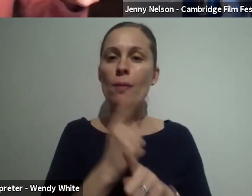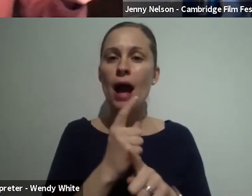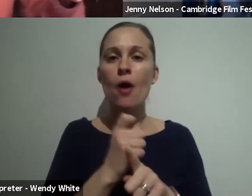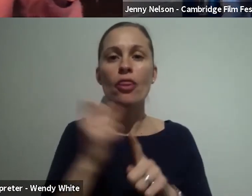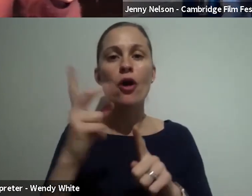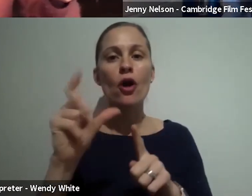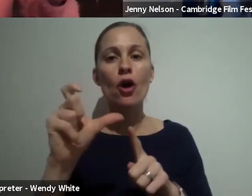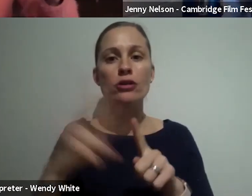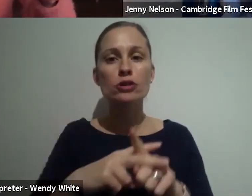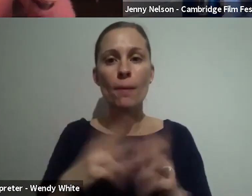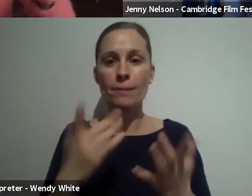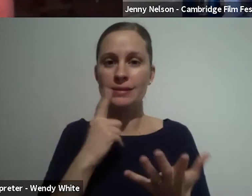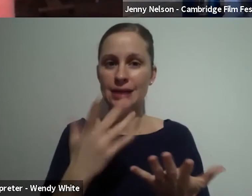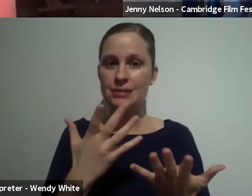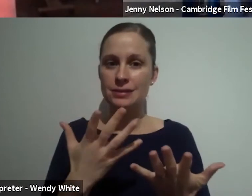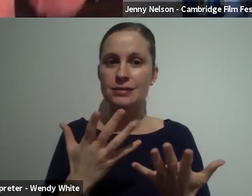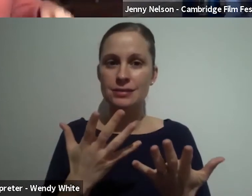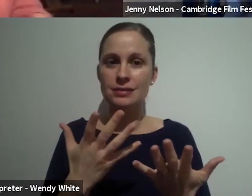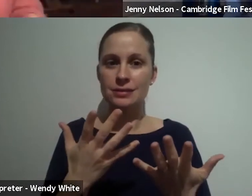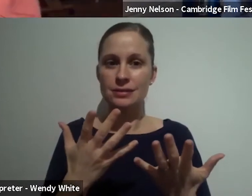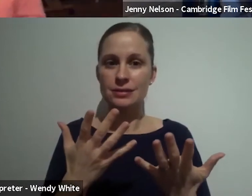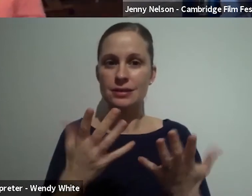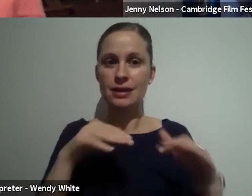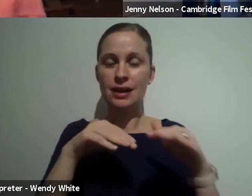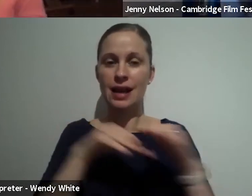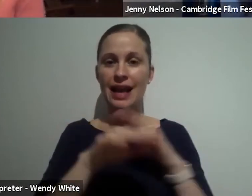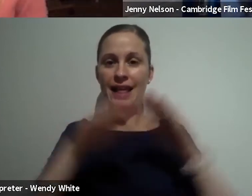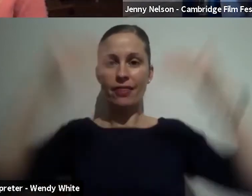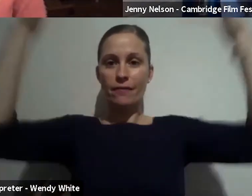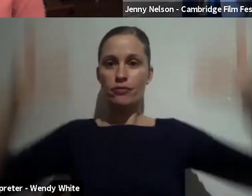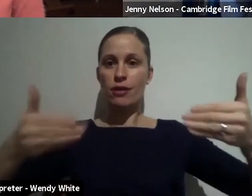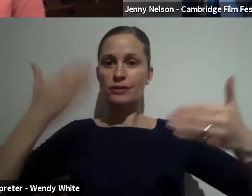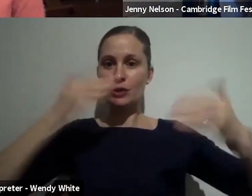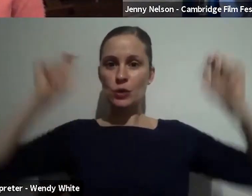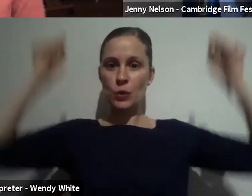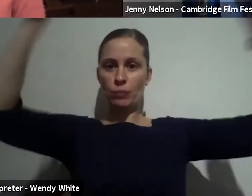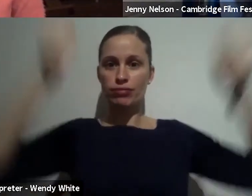Póntelo, Pónselo, that it's called, and it's in the front of a school. And